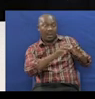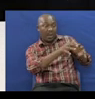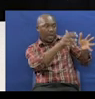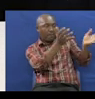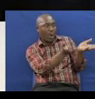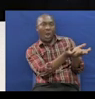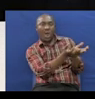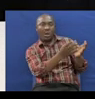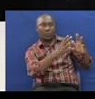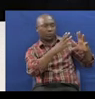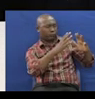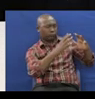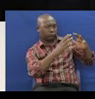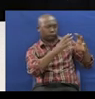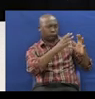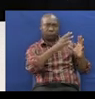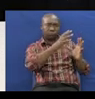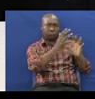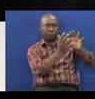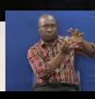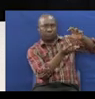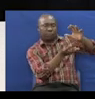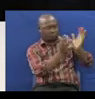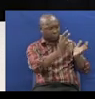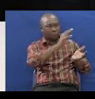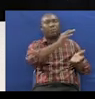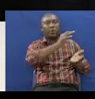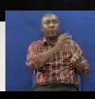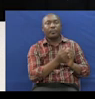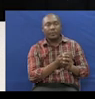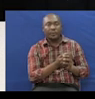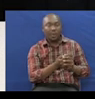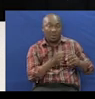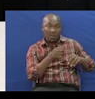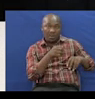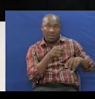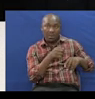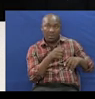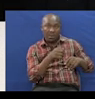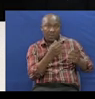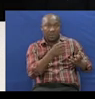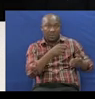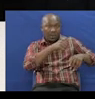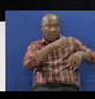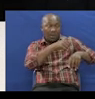this is a sphere, a ball that takes a sphere. Now, when